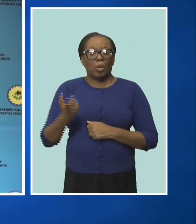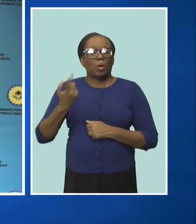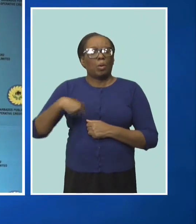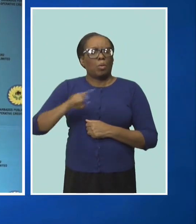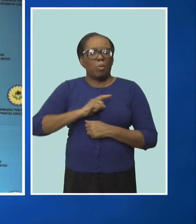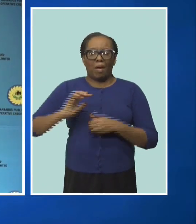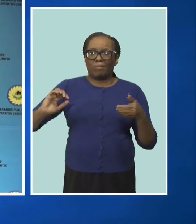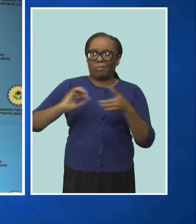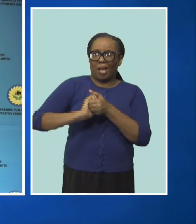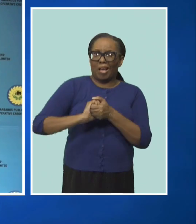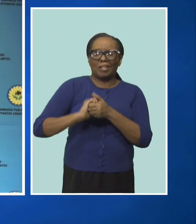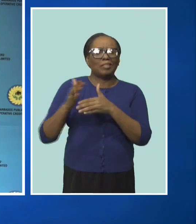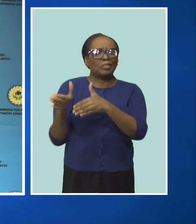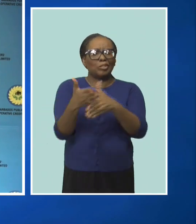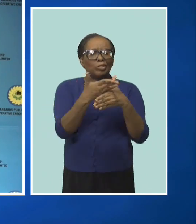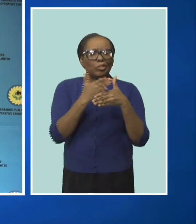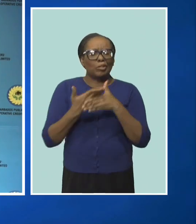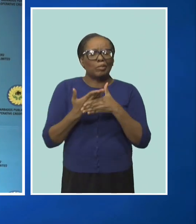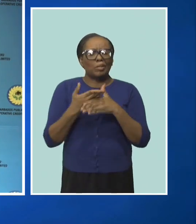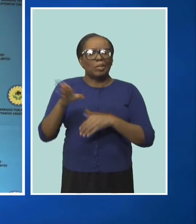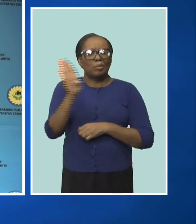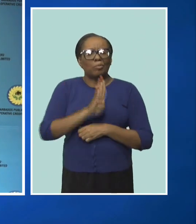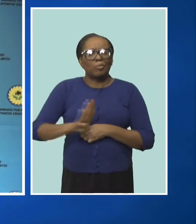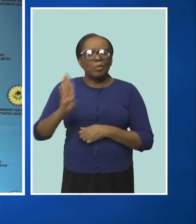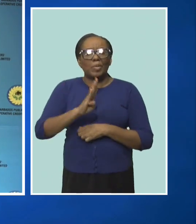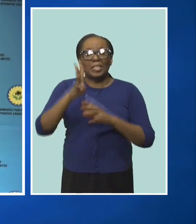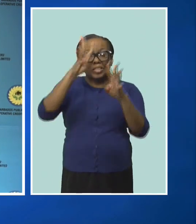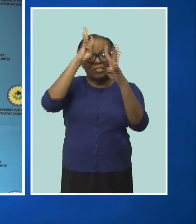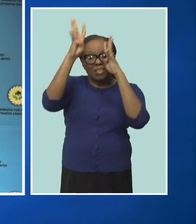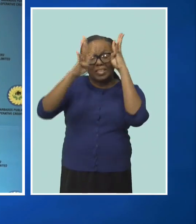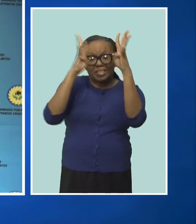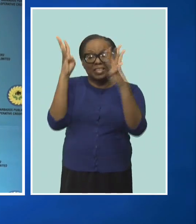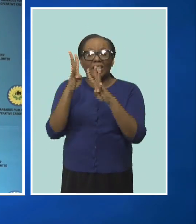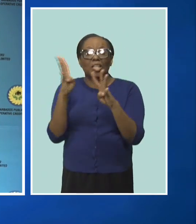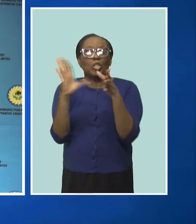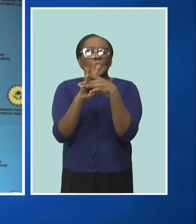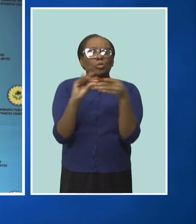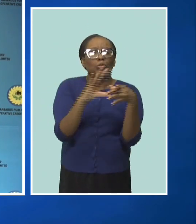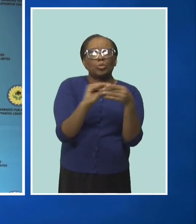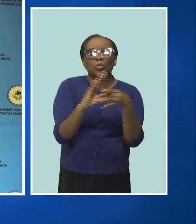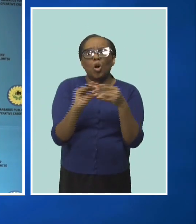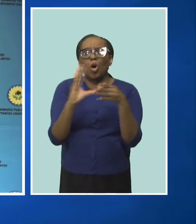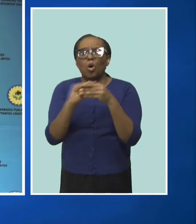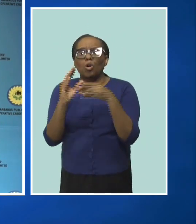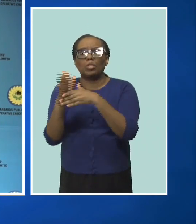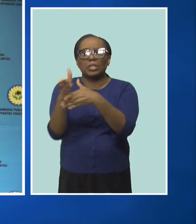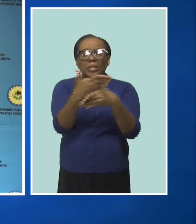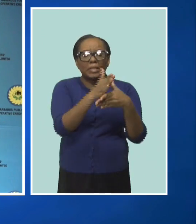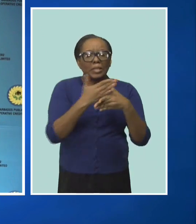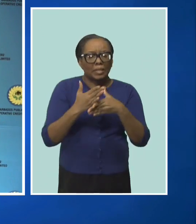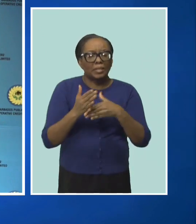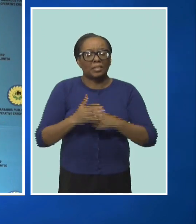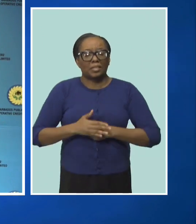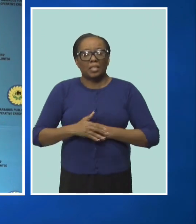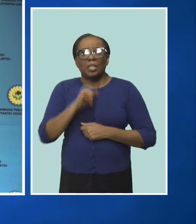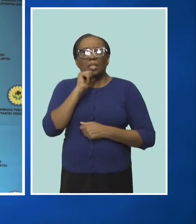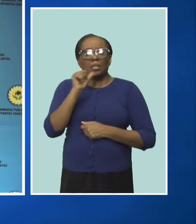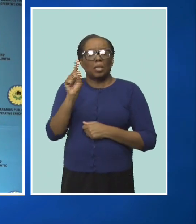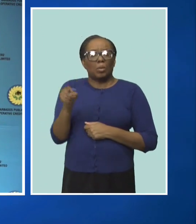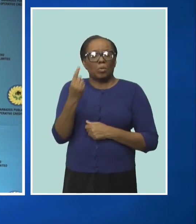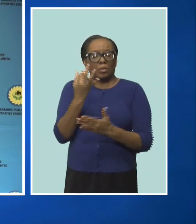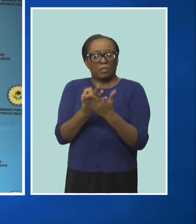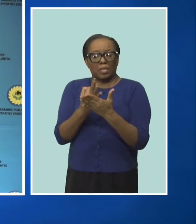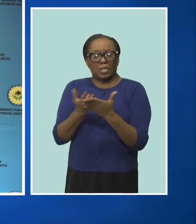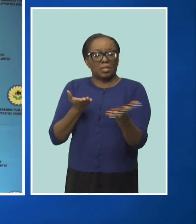in sharing Barbadian creativity, storytelling, and social commentary. Beyond financial services,